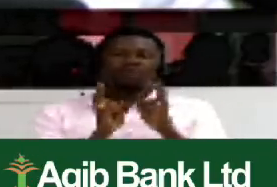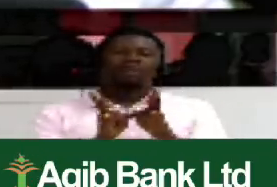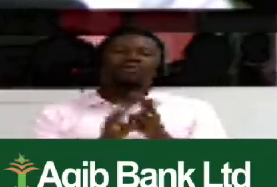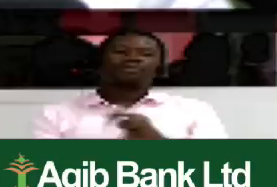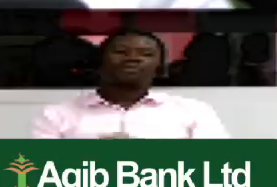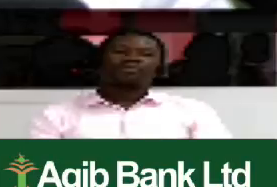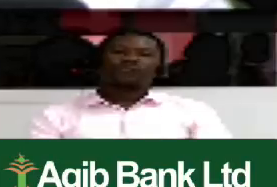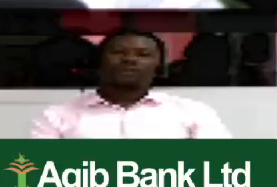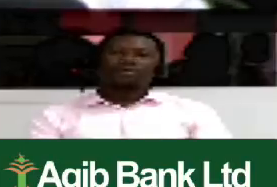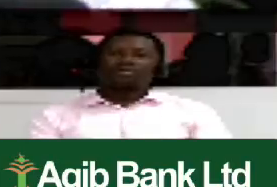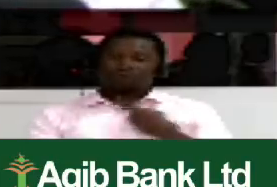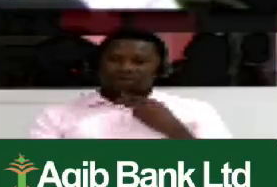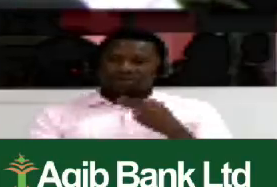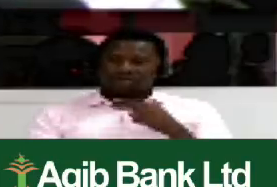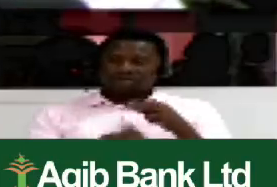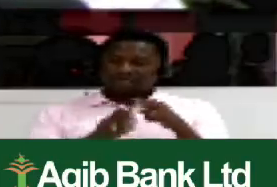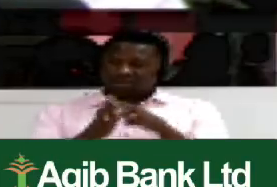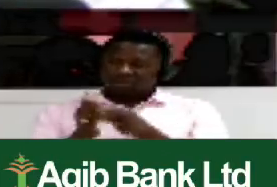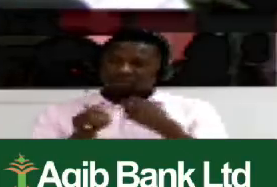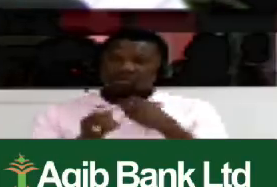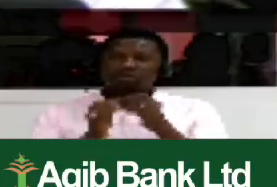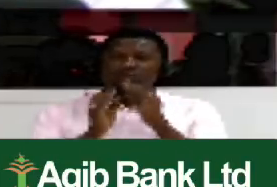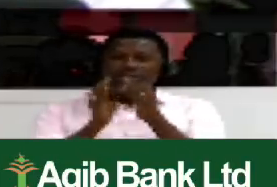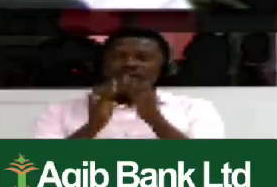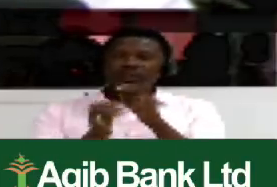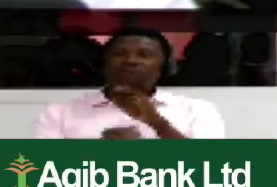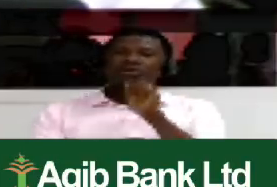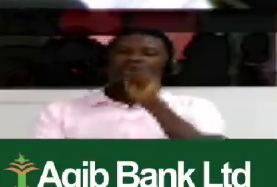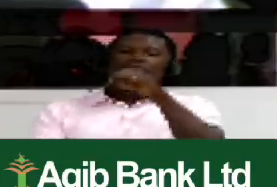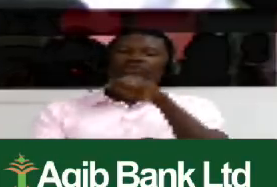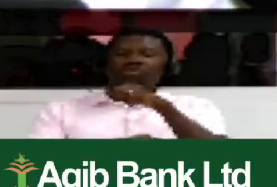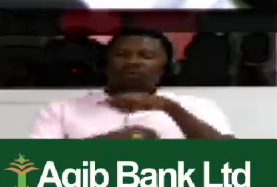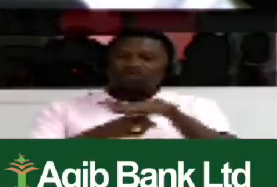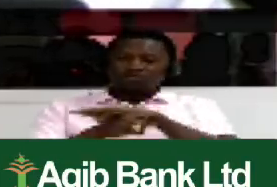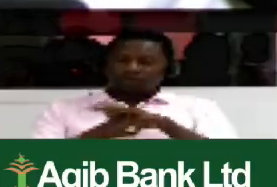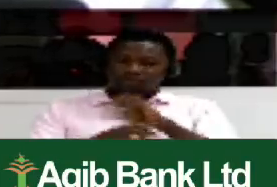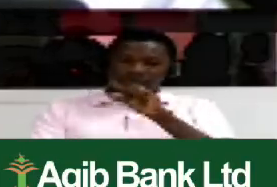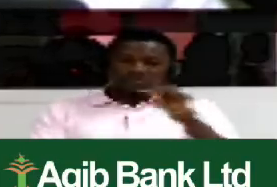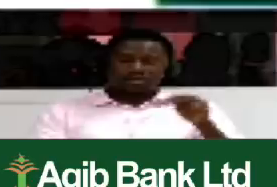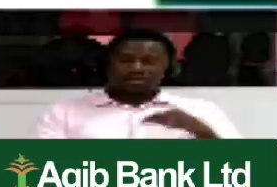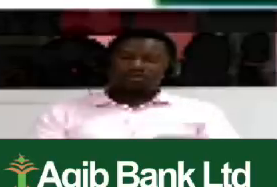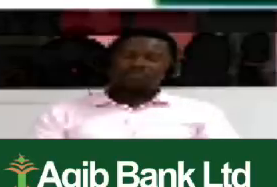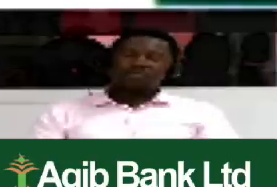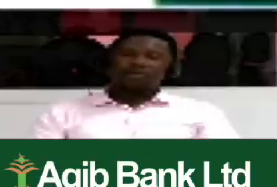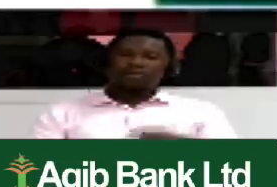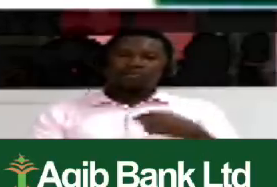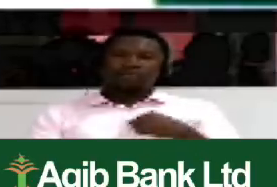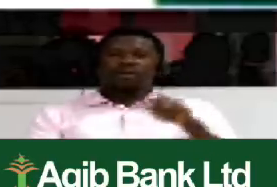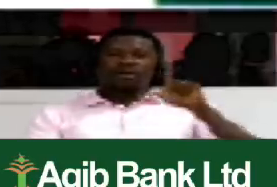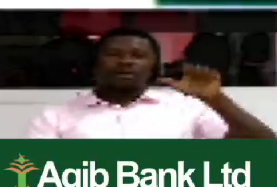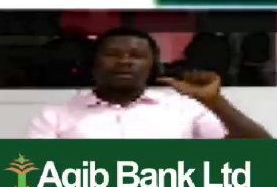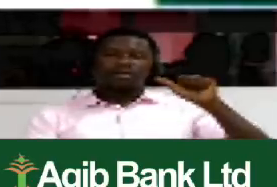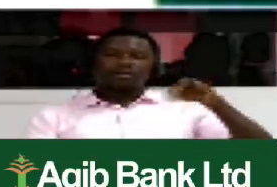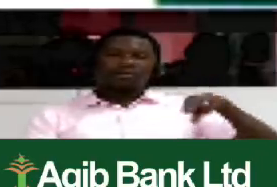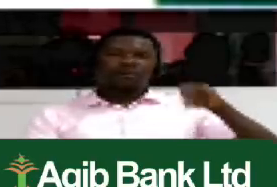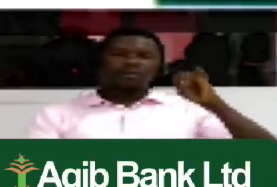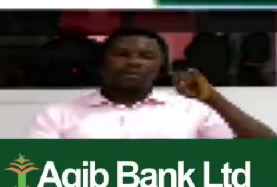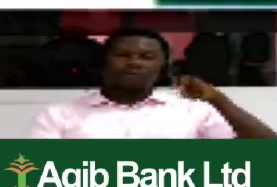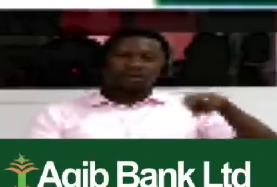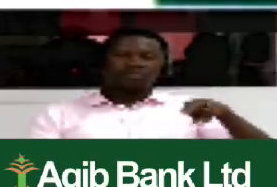So for the record, can you please state your full name? I am Lamin Jobe.